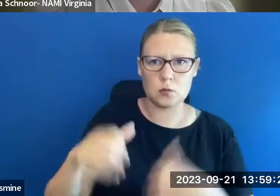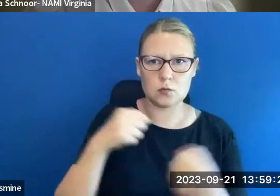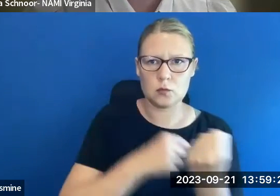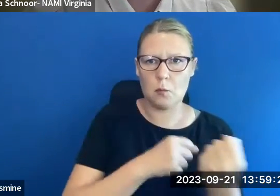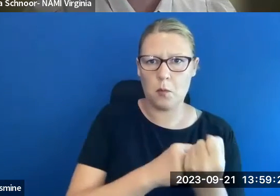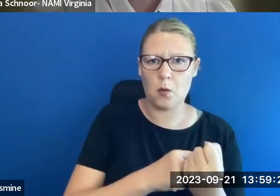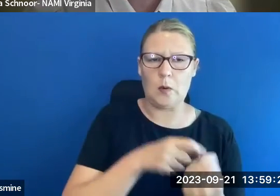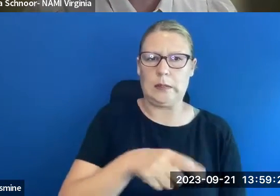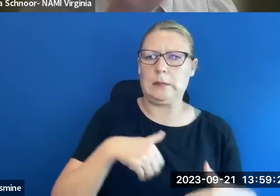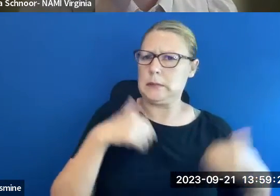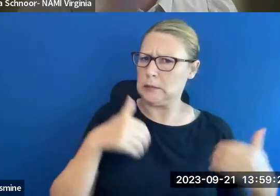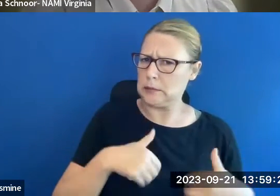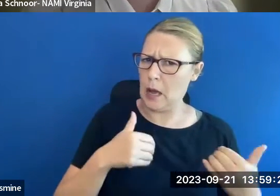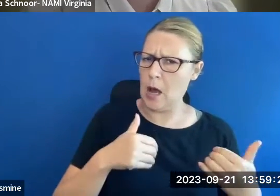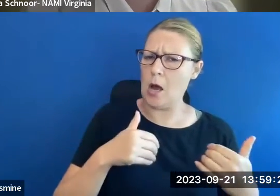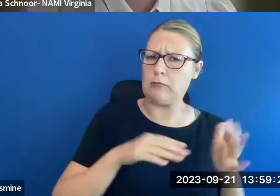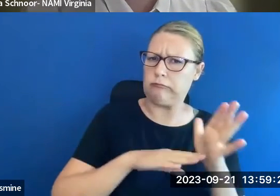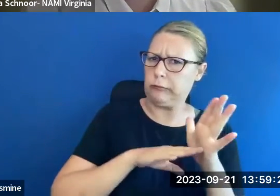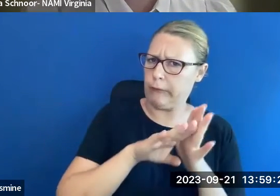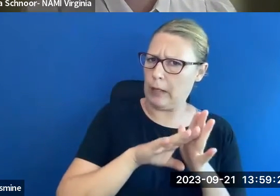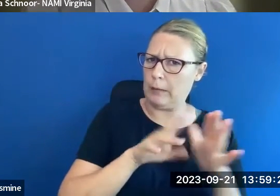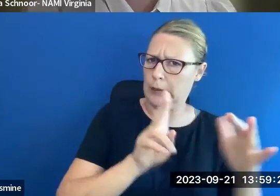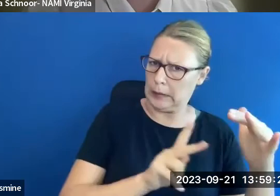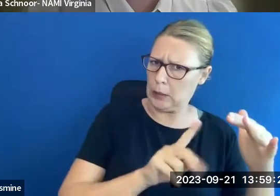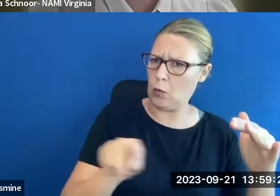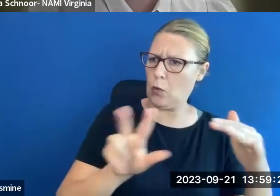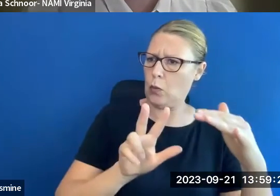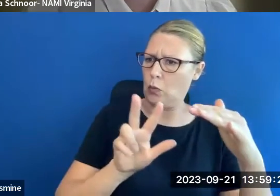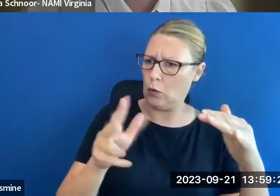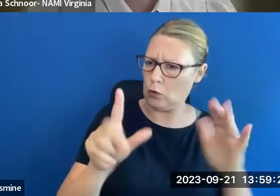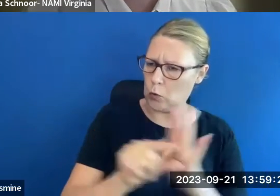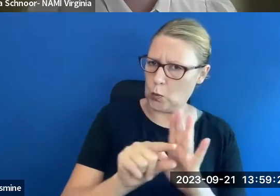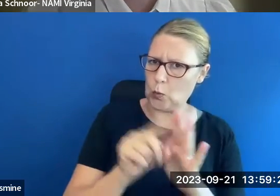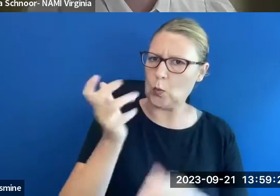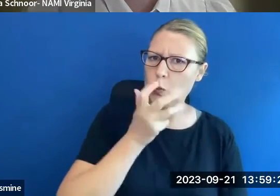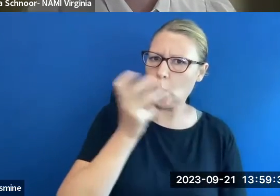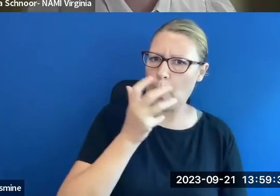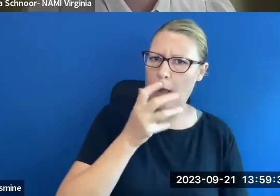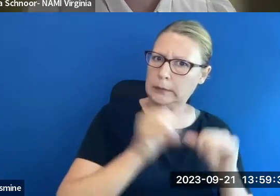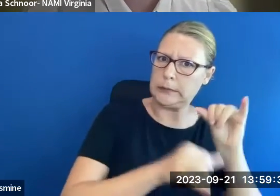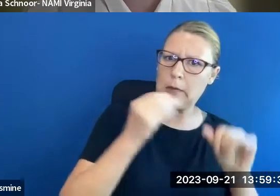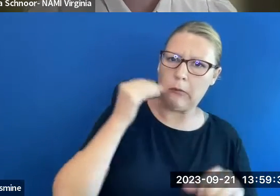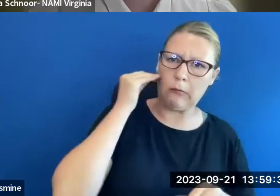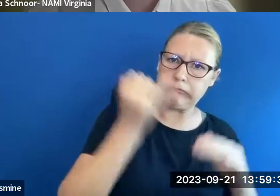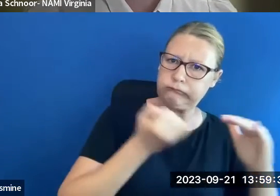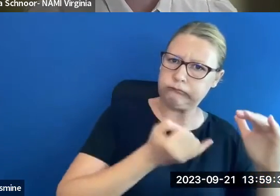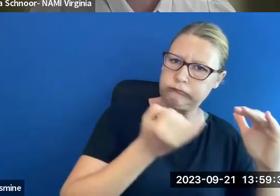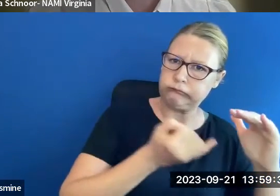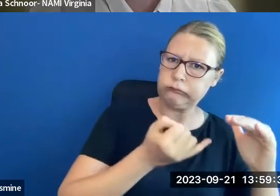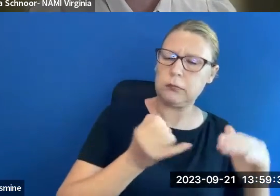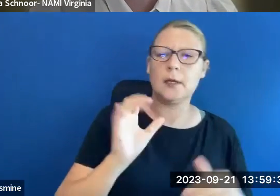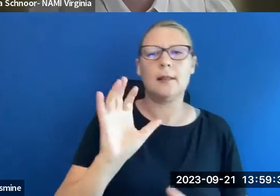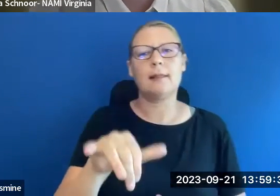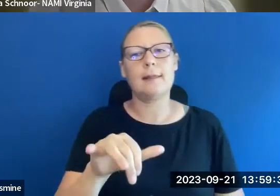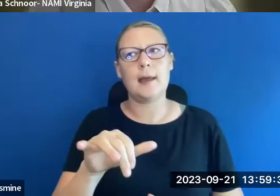and formative age. And I think the pandemic is something that has impacted all of us, no matter